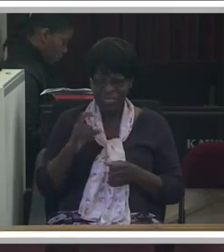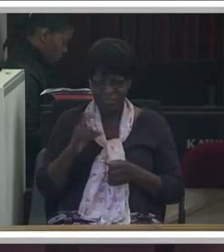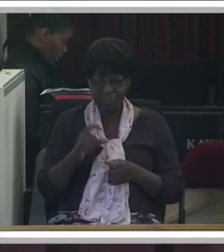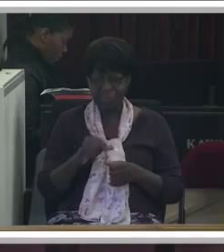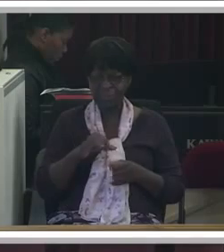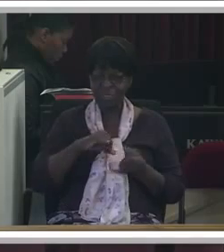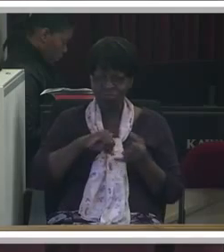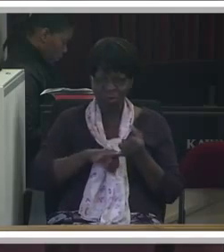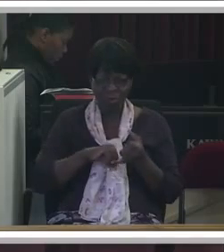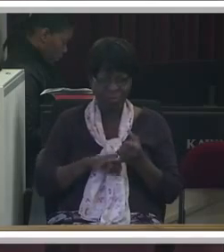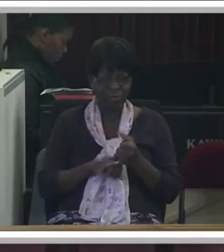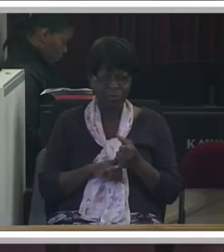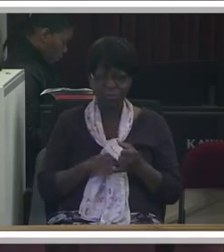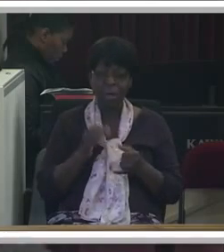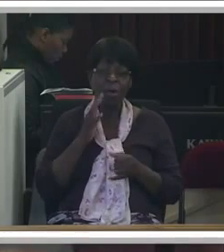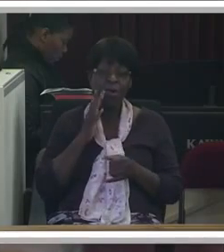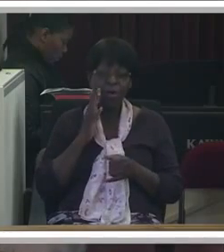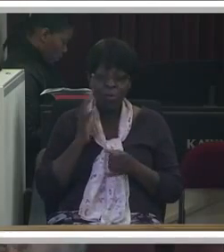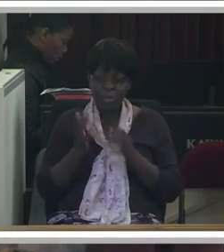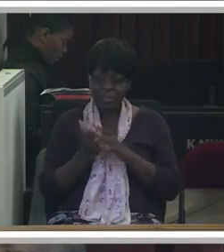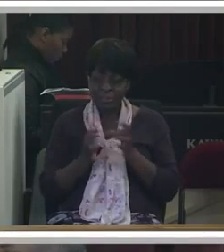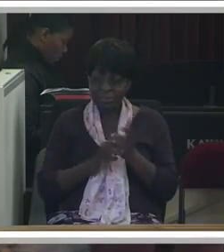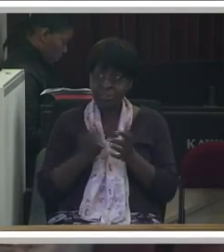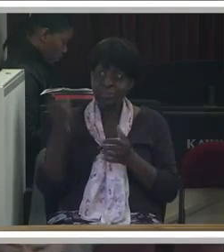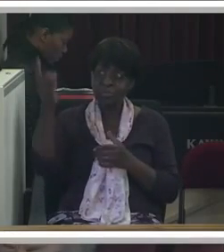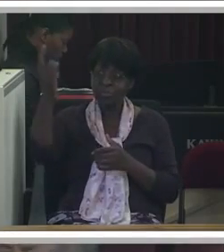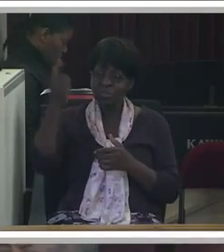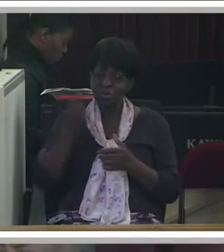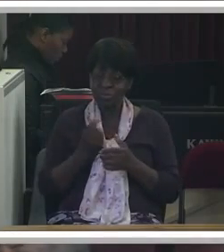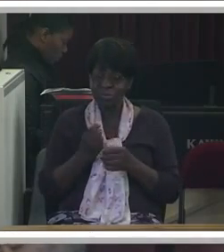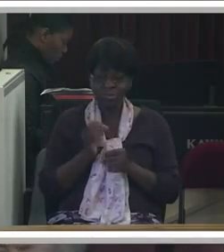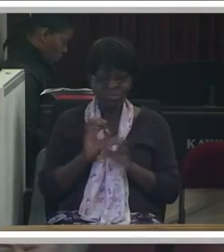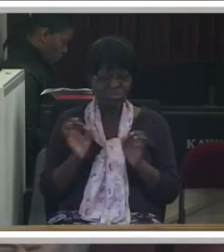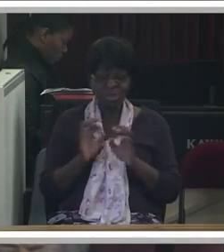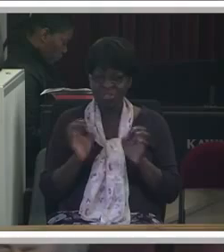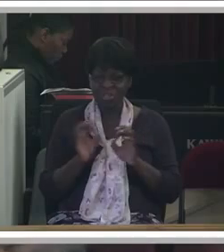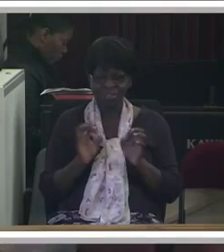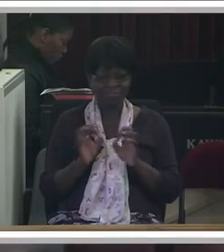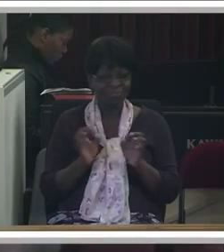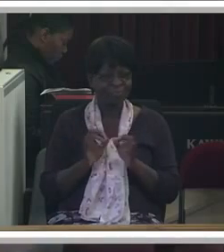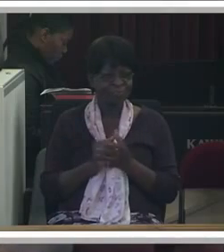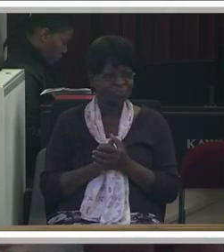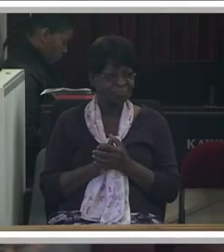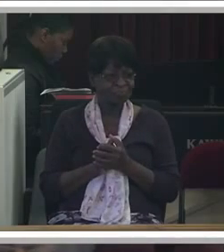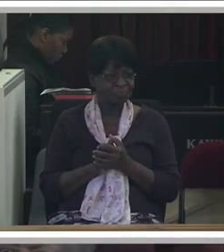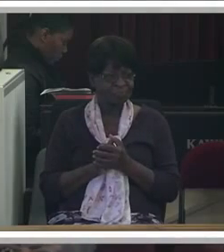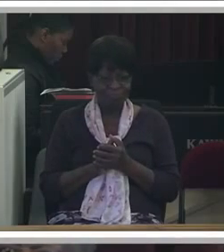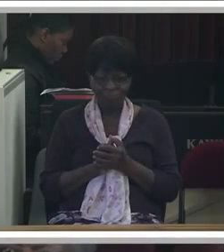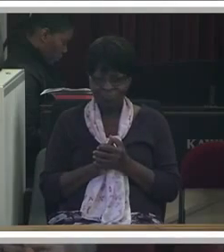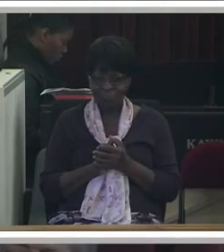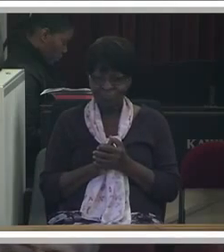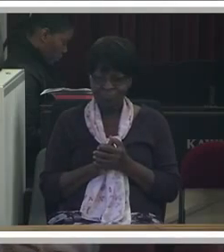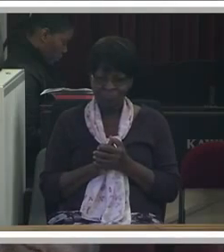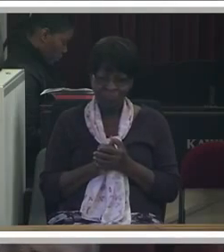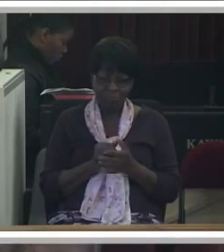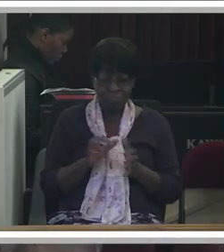these things will not bother us. I don't want to say that they will not be around.